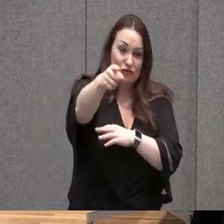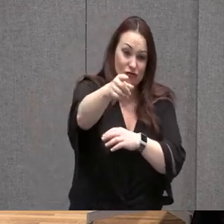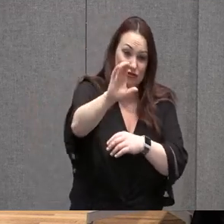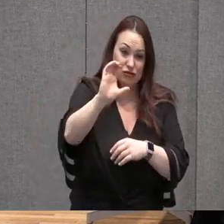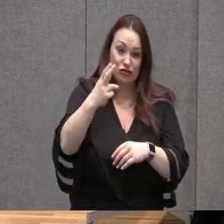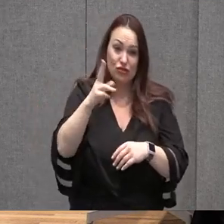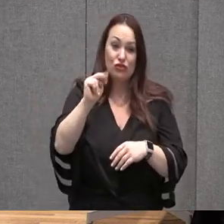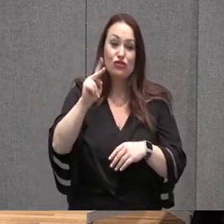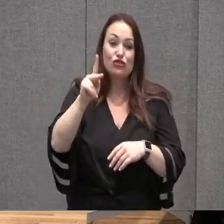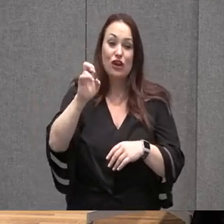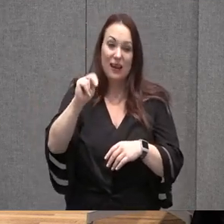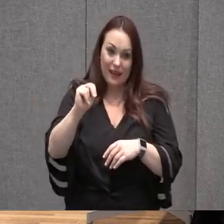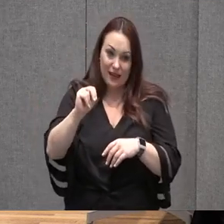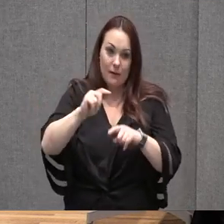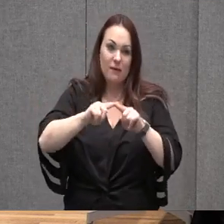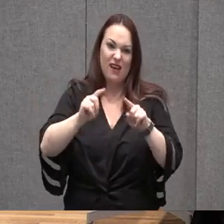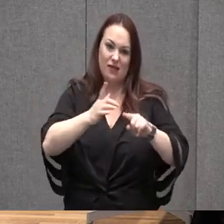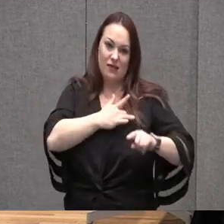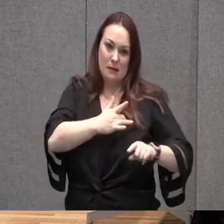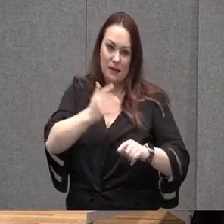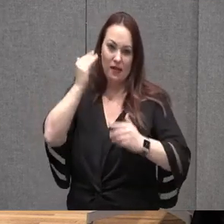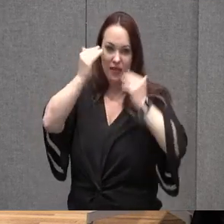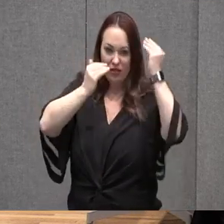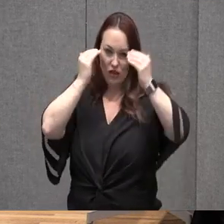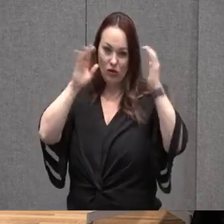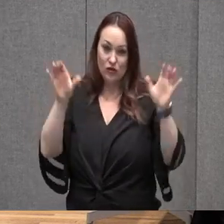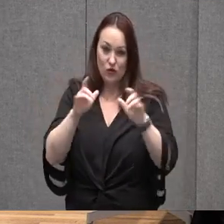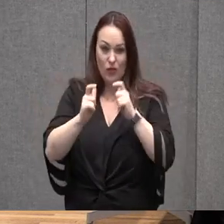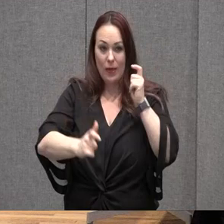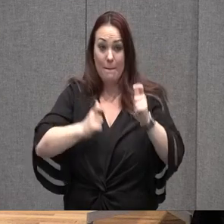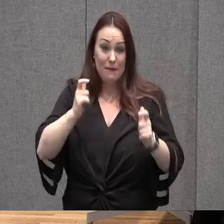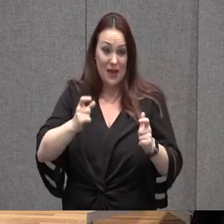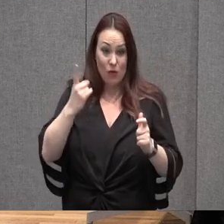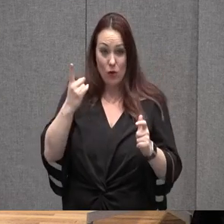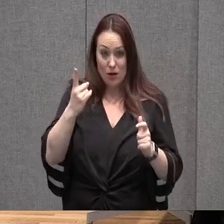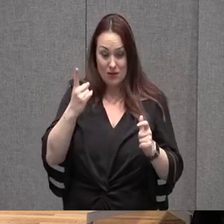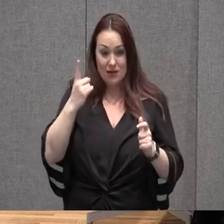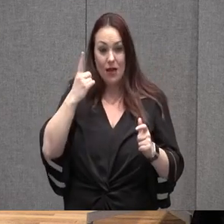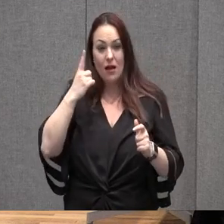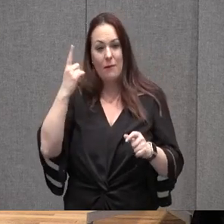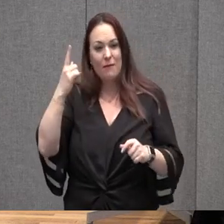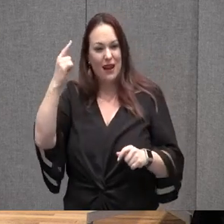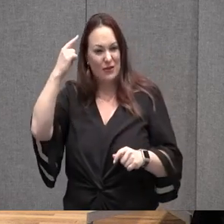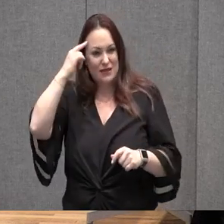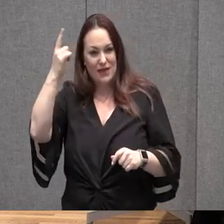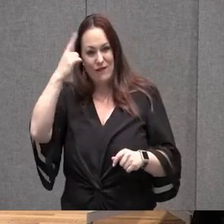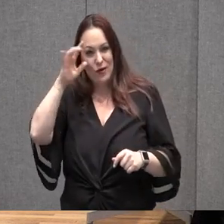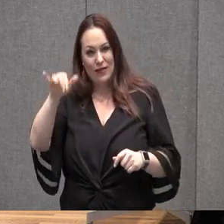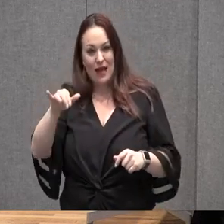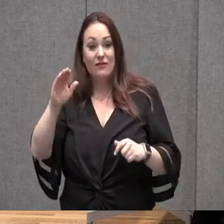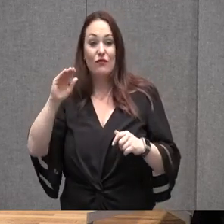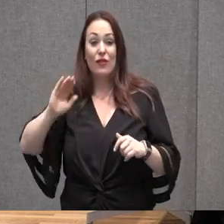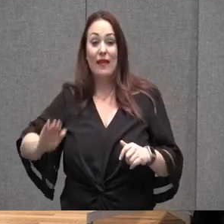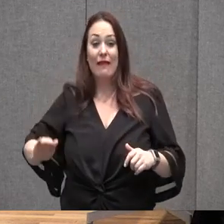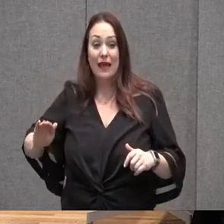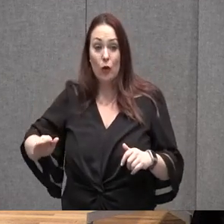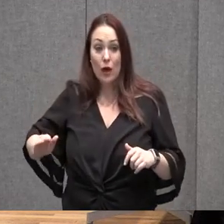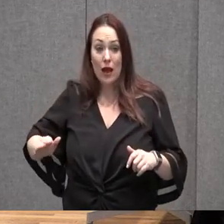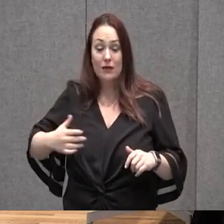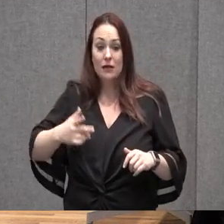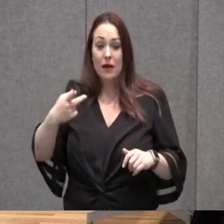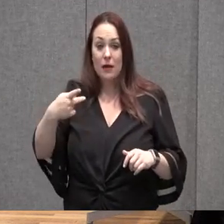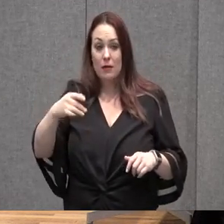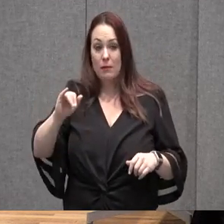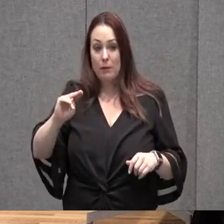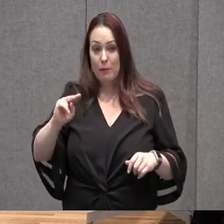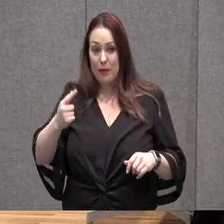we usually the adults do the big ones. So I was thinking for that, or for the little guys, we do ping pong